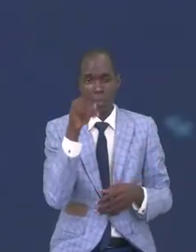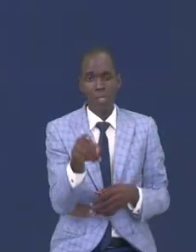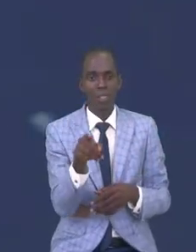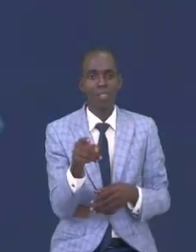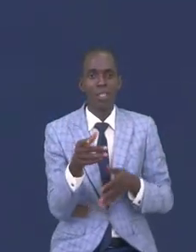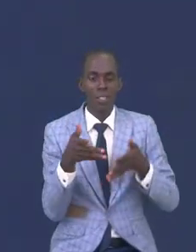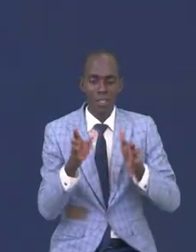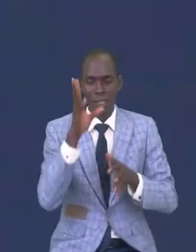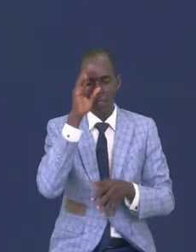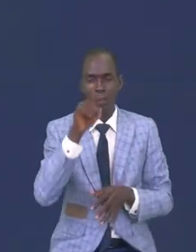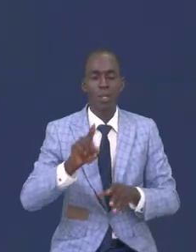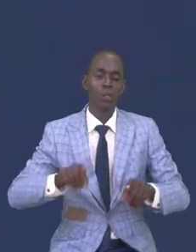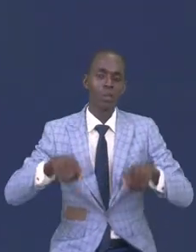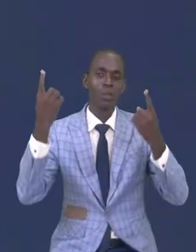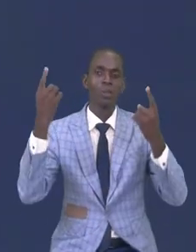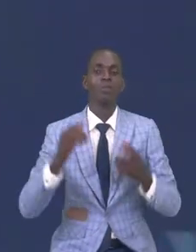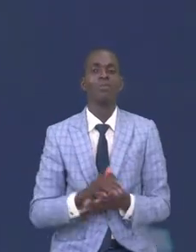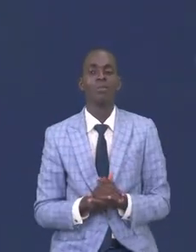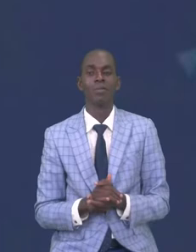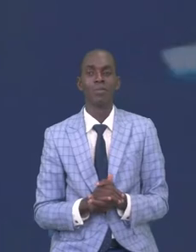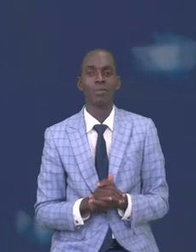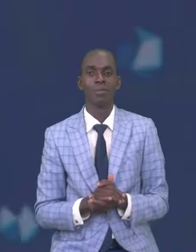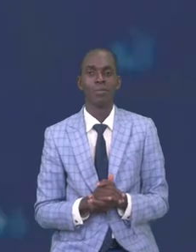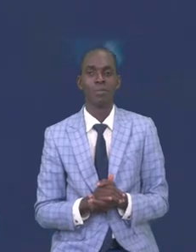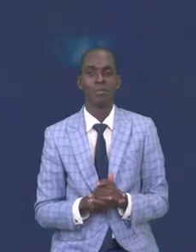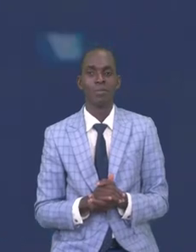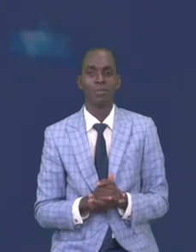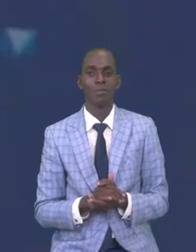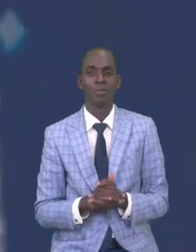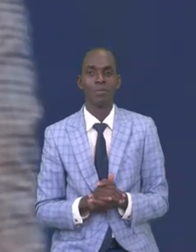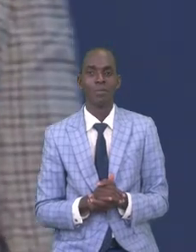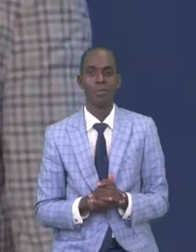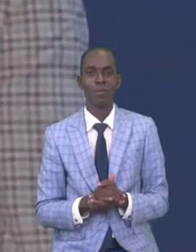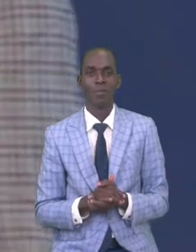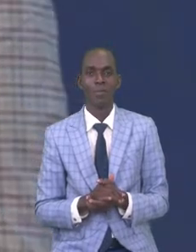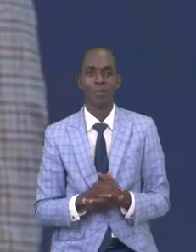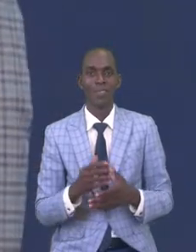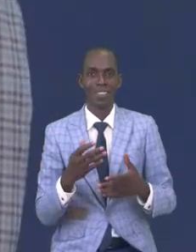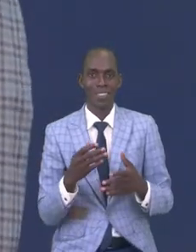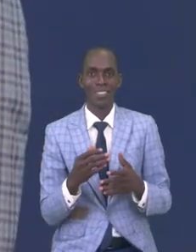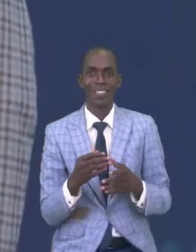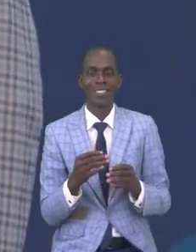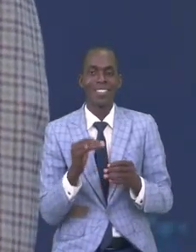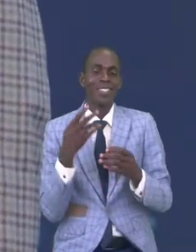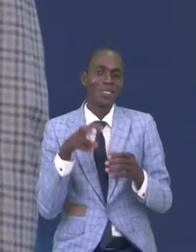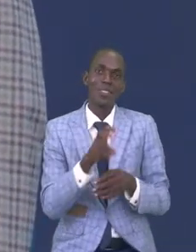him and let him go. Traveling through the roads of